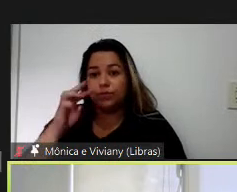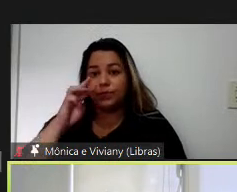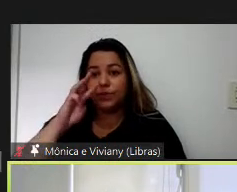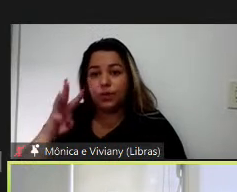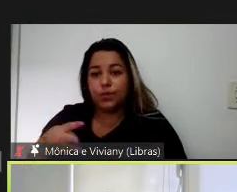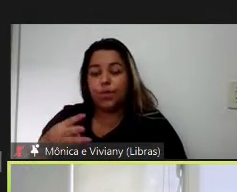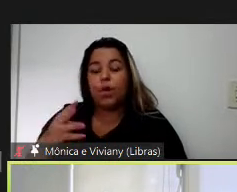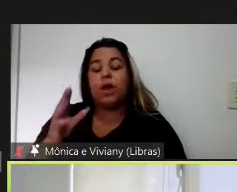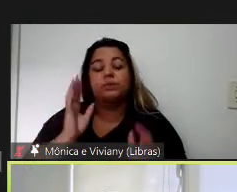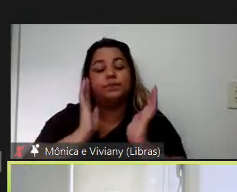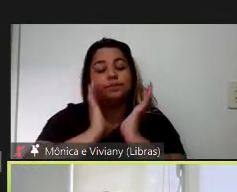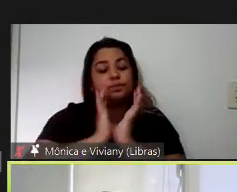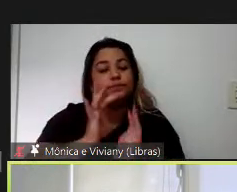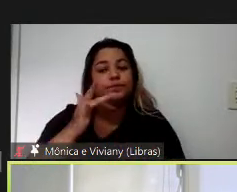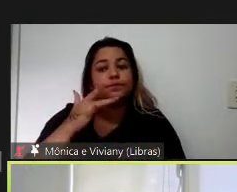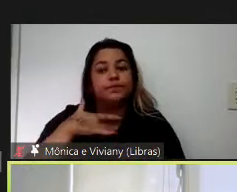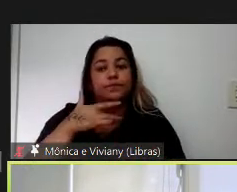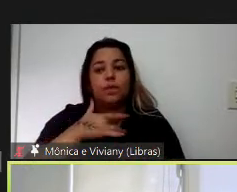have over